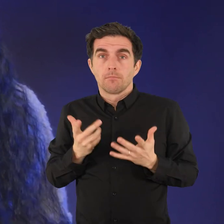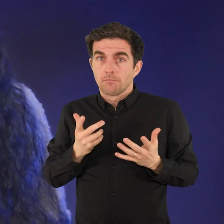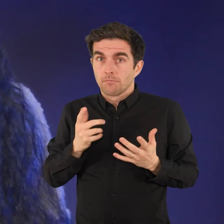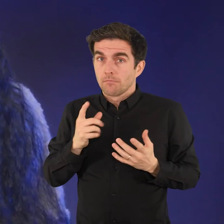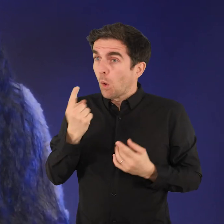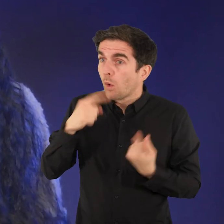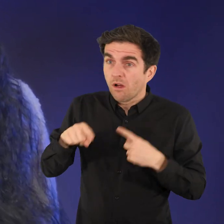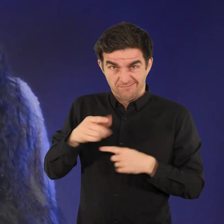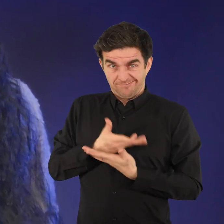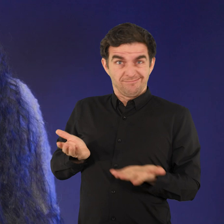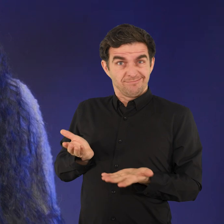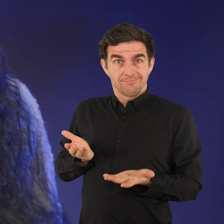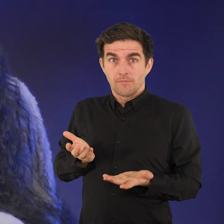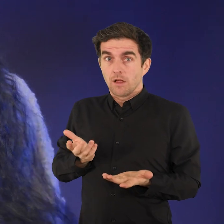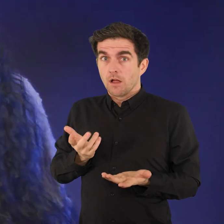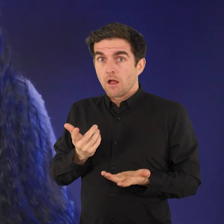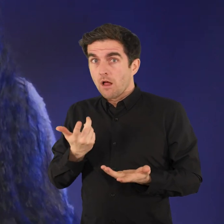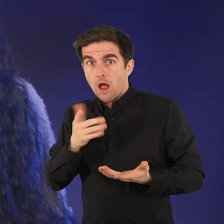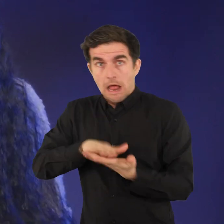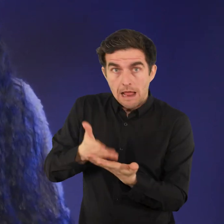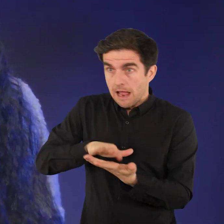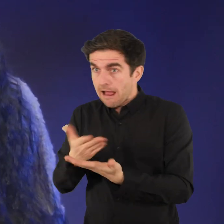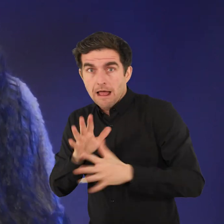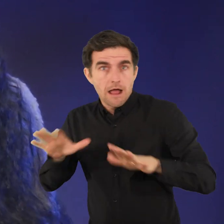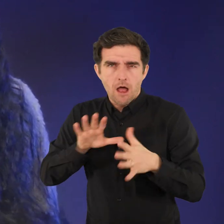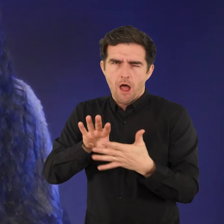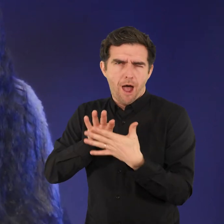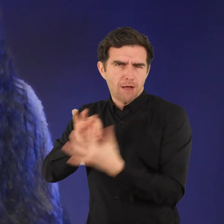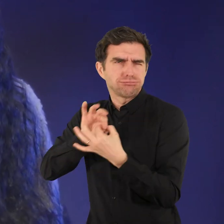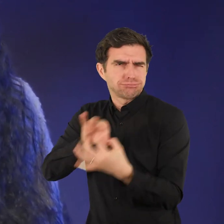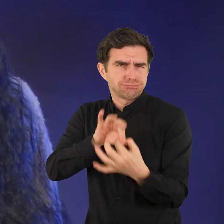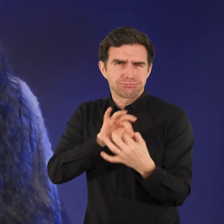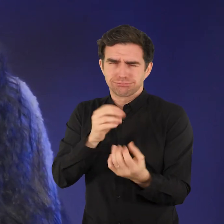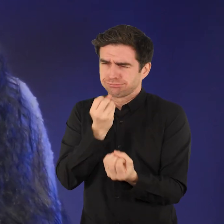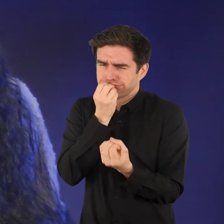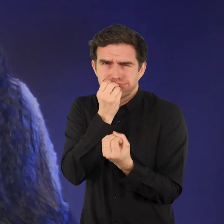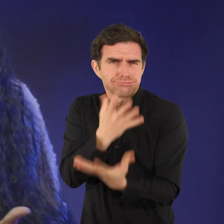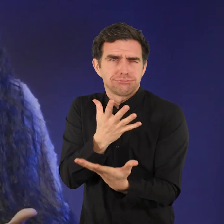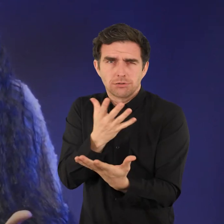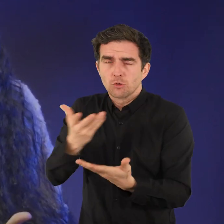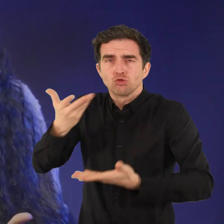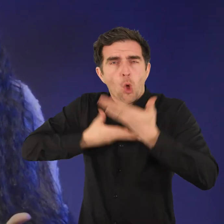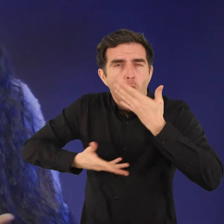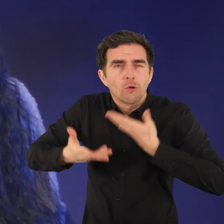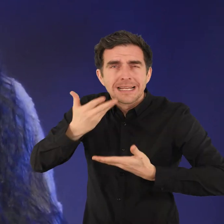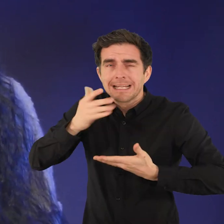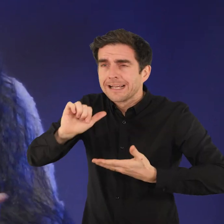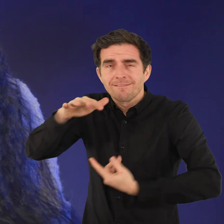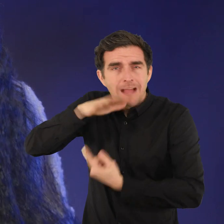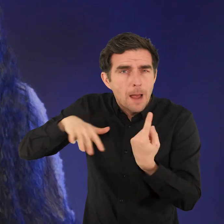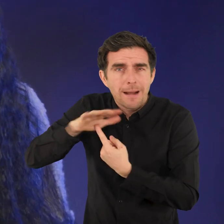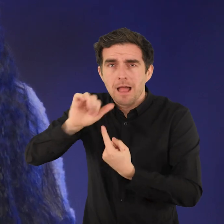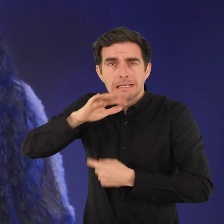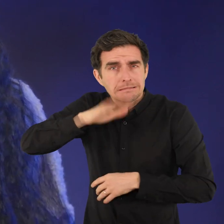morning and the first people you see will be them already translating something for them. So you get really close. And at some point they start to tell you stories about their families,